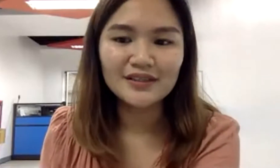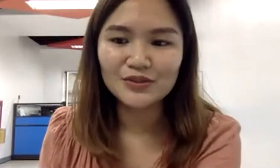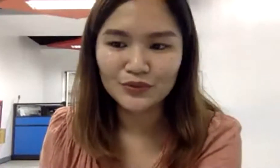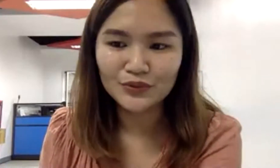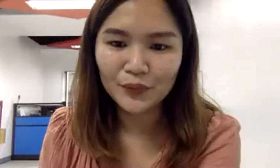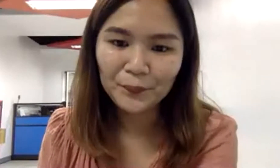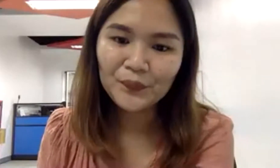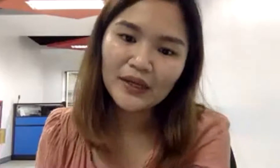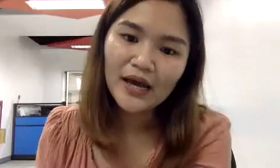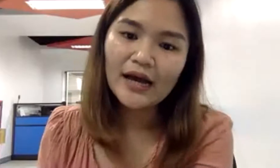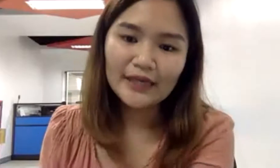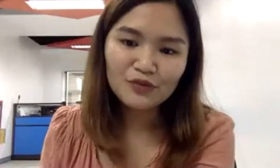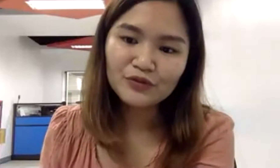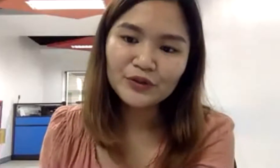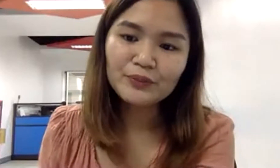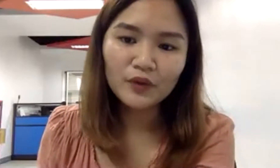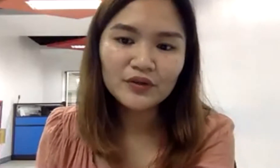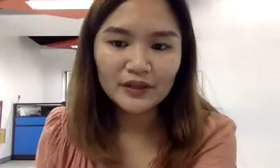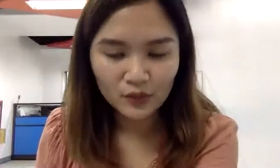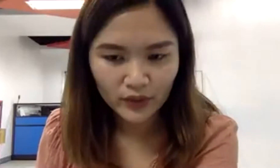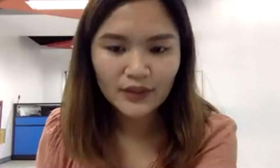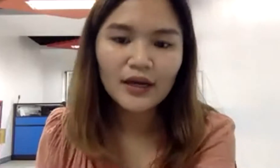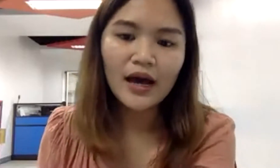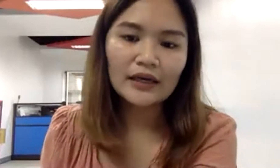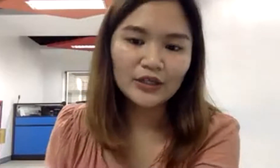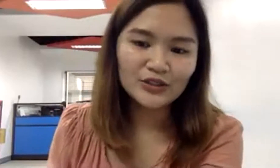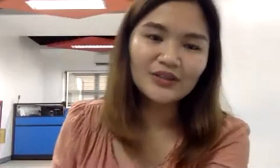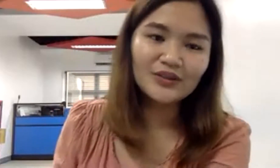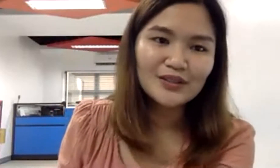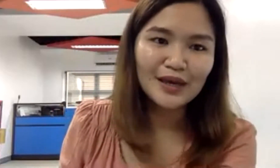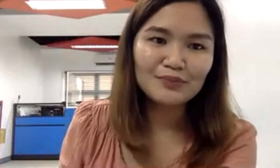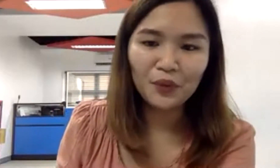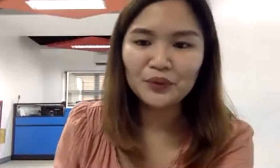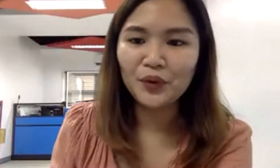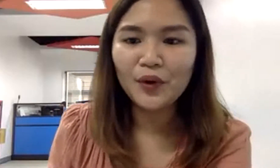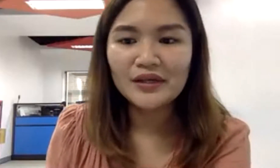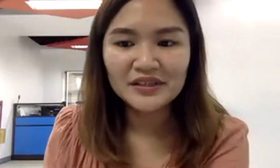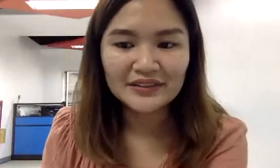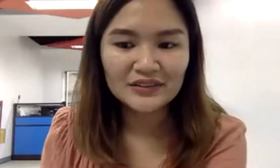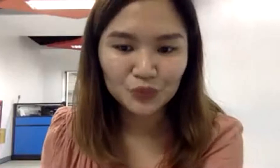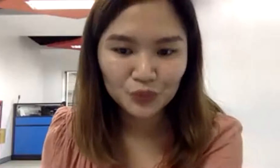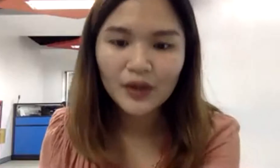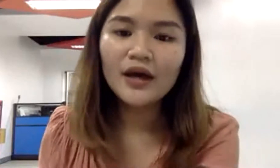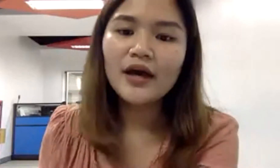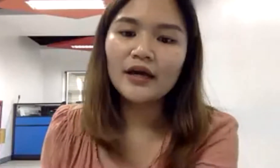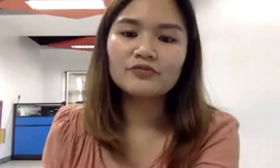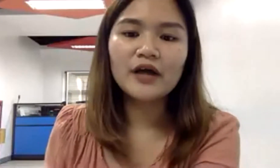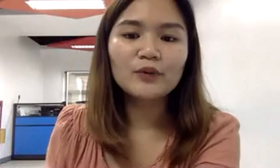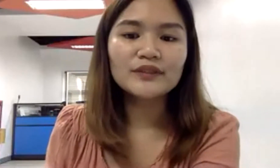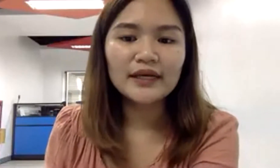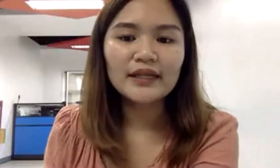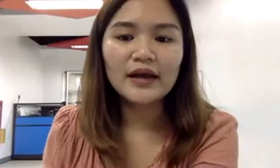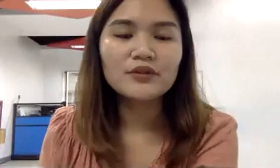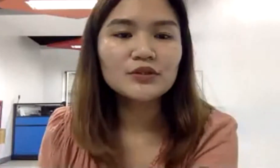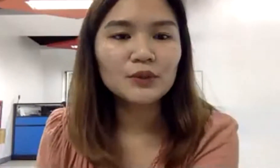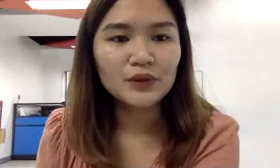RJC Escondo. Again, for your moderator, Keishan Eunice M. Romulo, SRS2, and for our